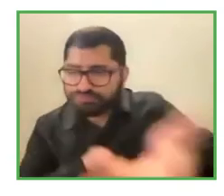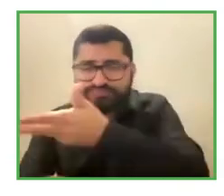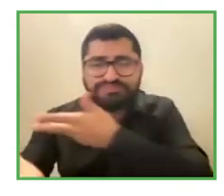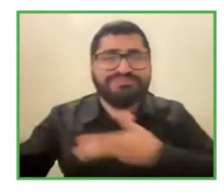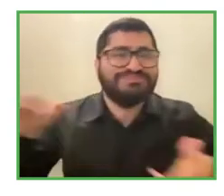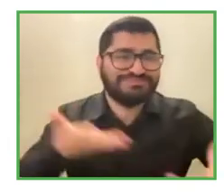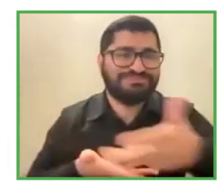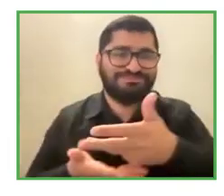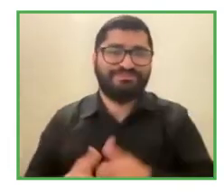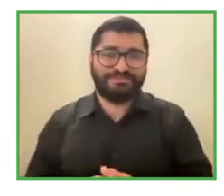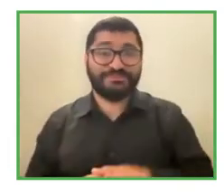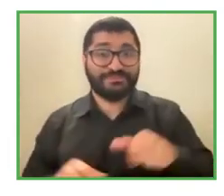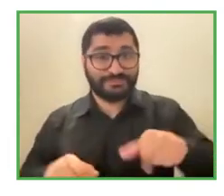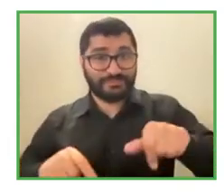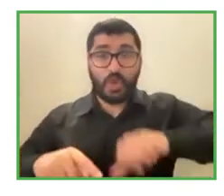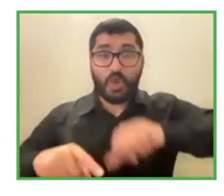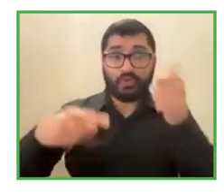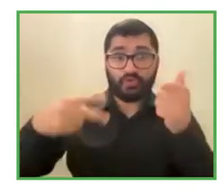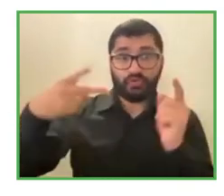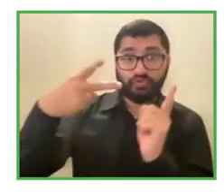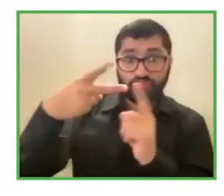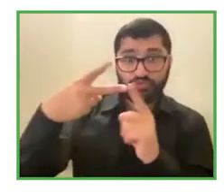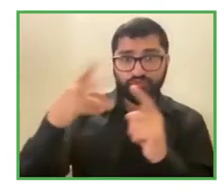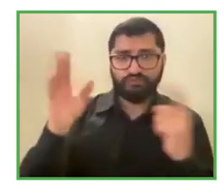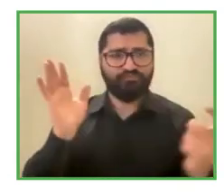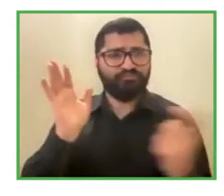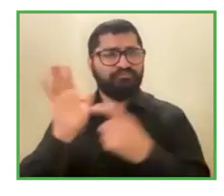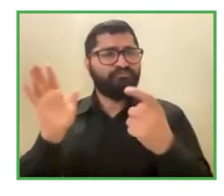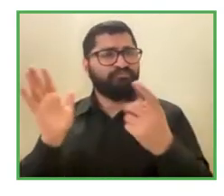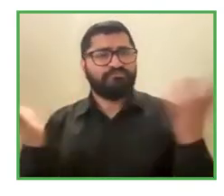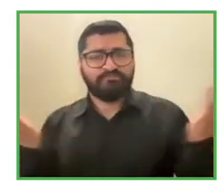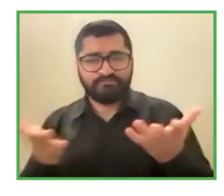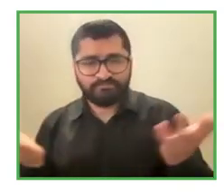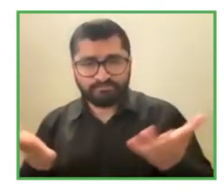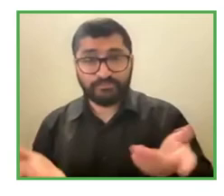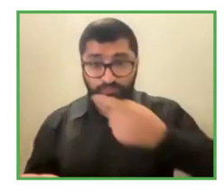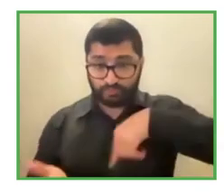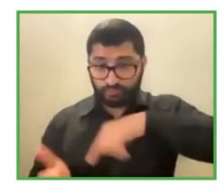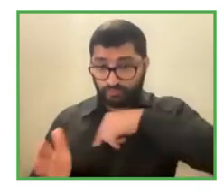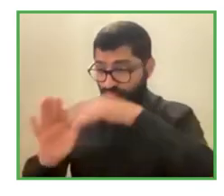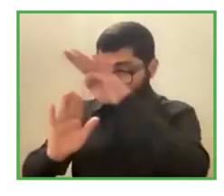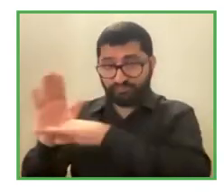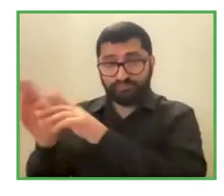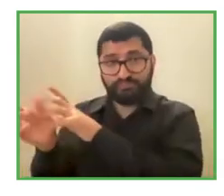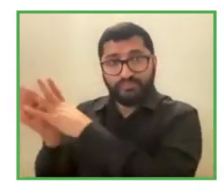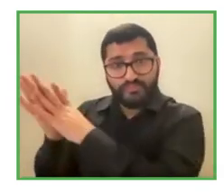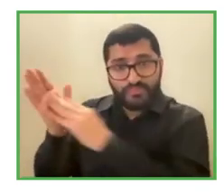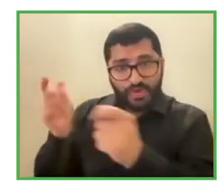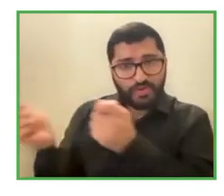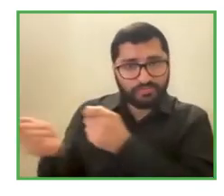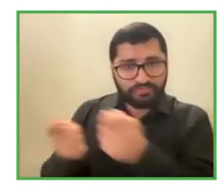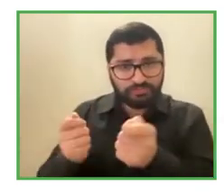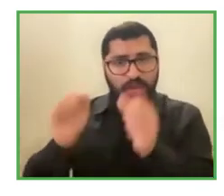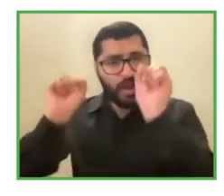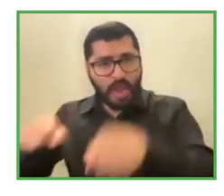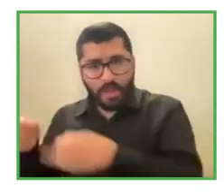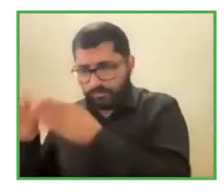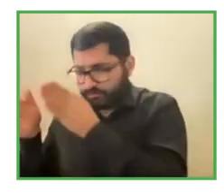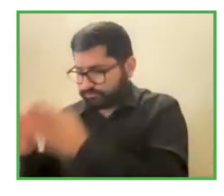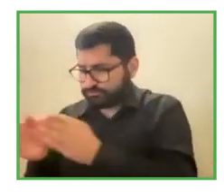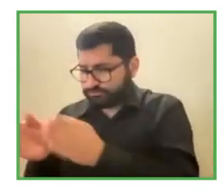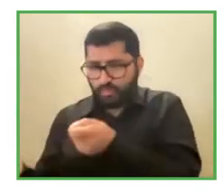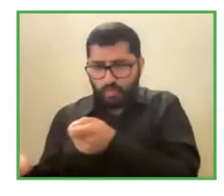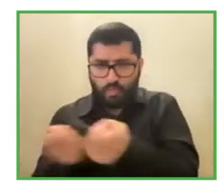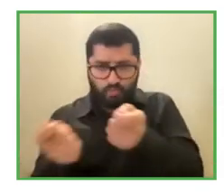The second point is that our model has an organization, a local